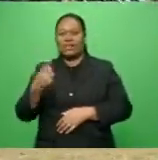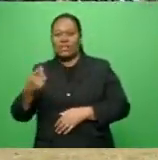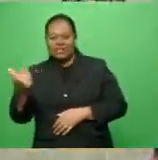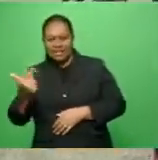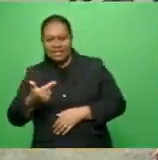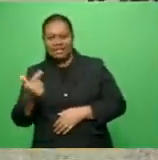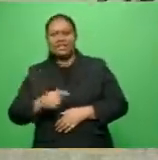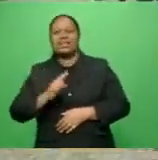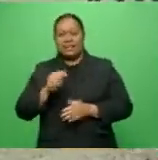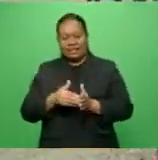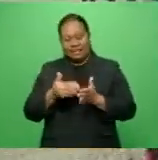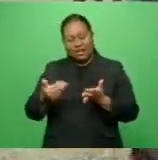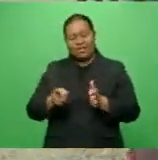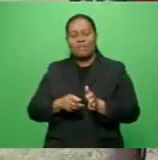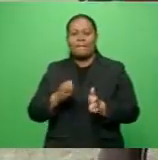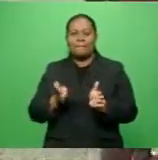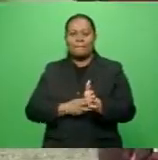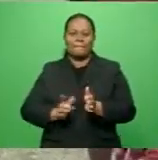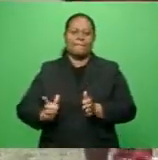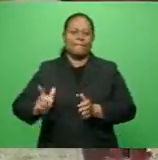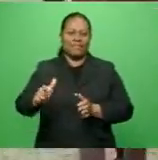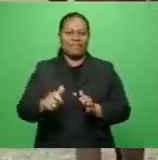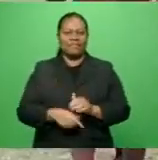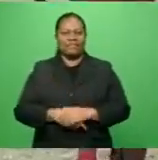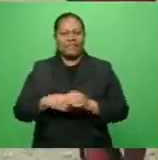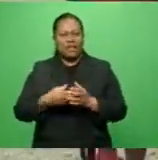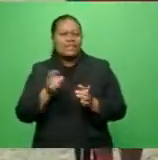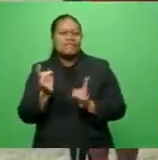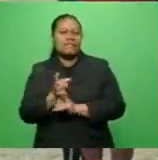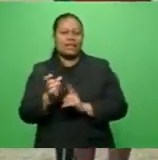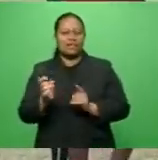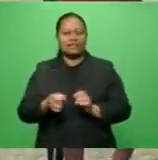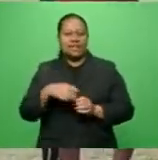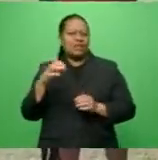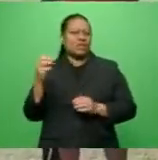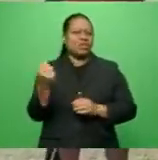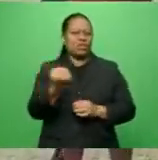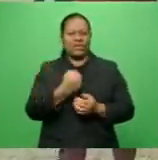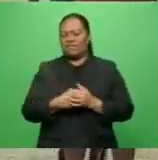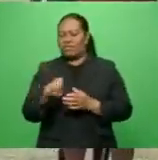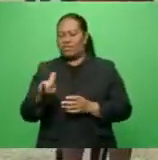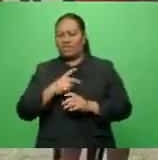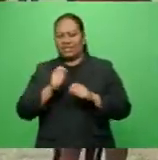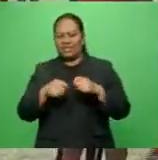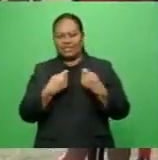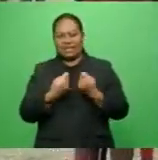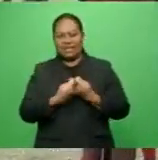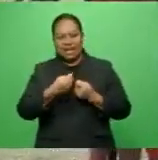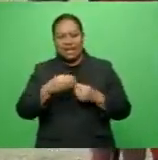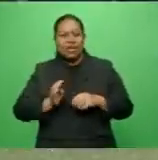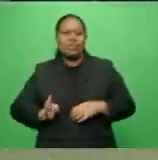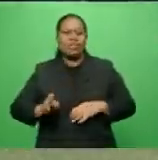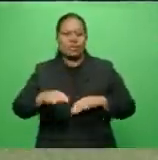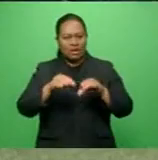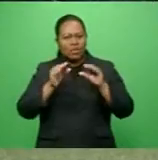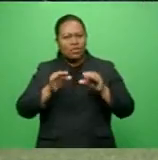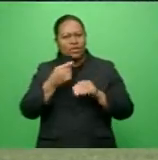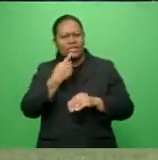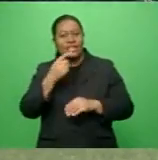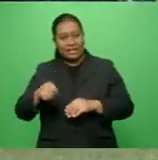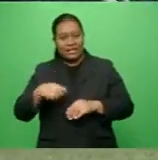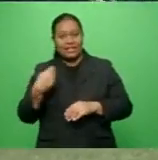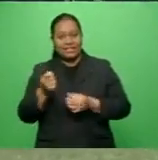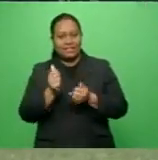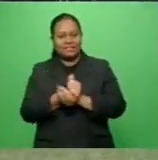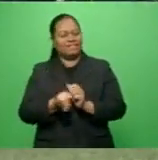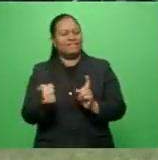neighbours Maduwata. Even their fans know how important and special the win was for the side. Boer coach Epeli Kalo says the next 2